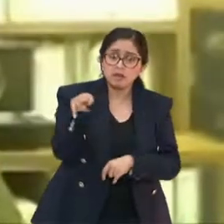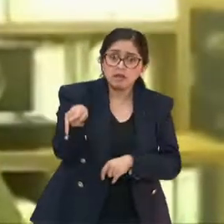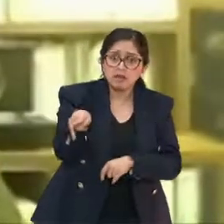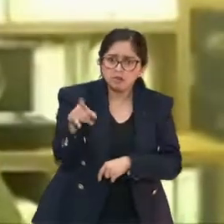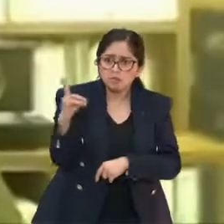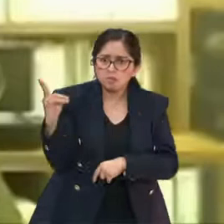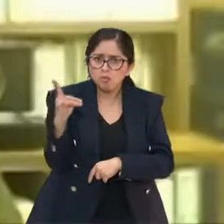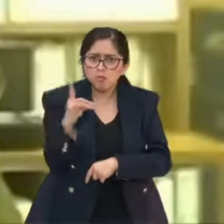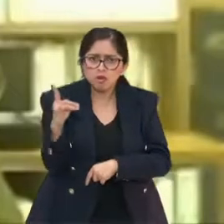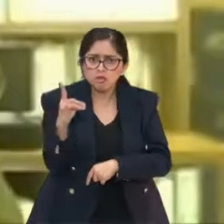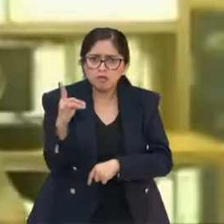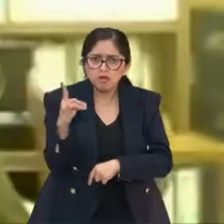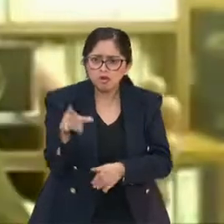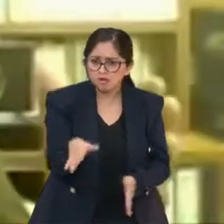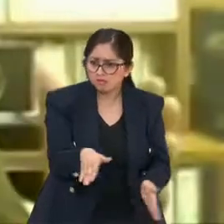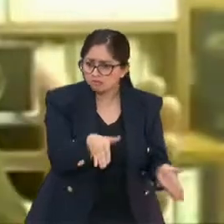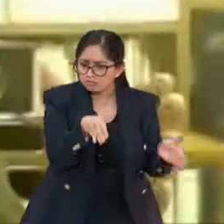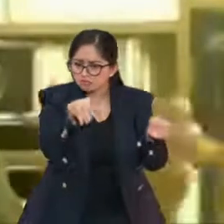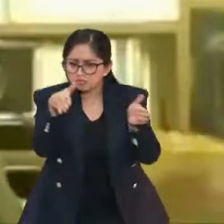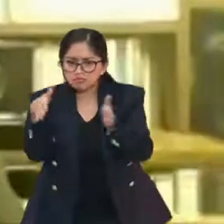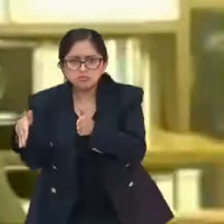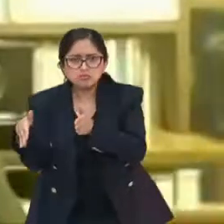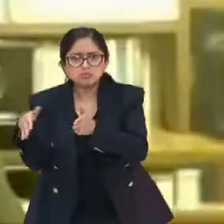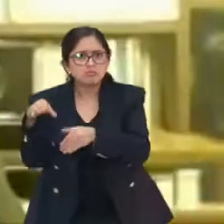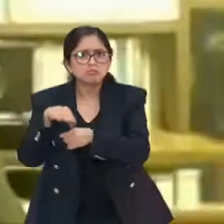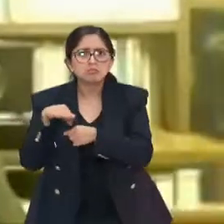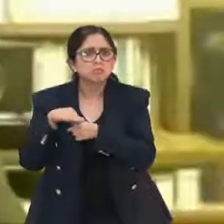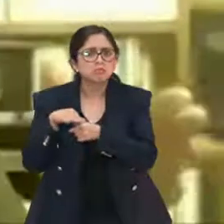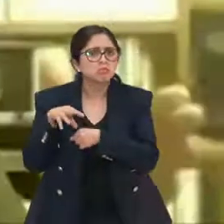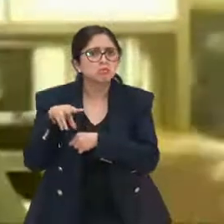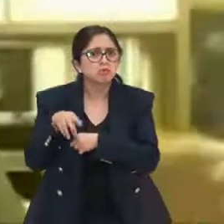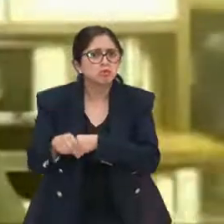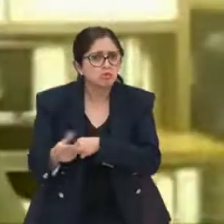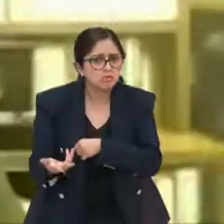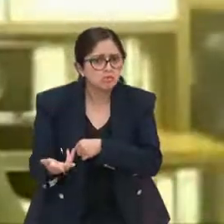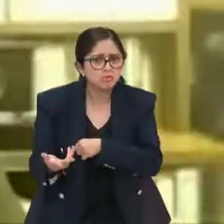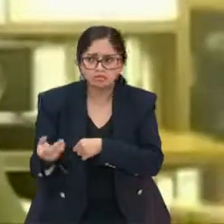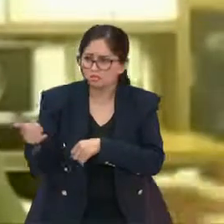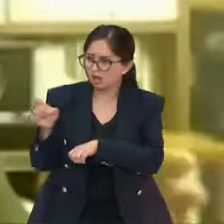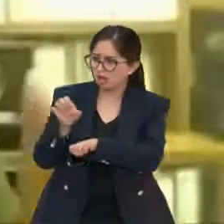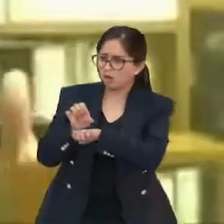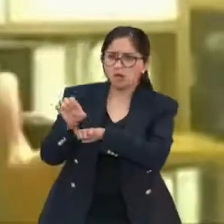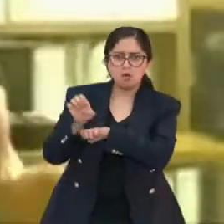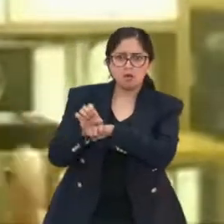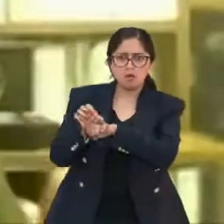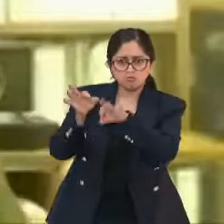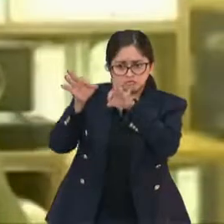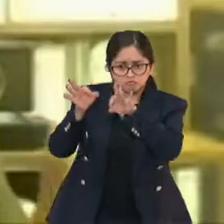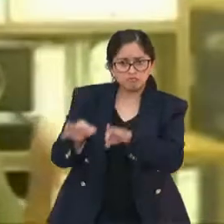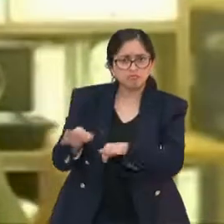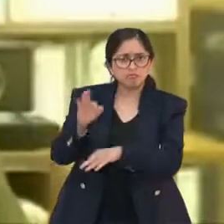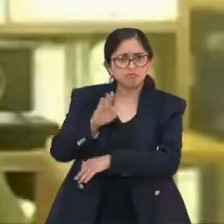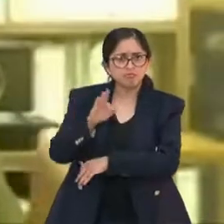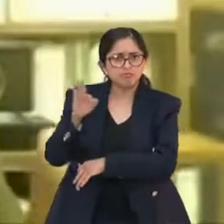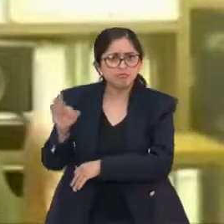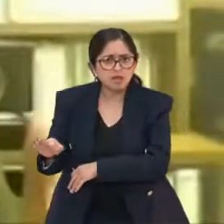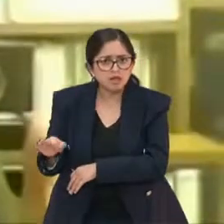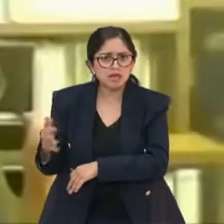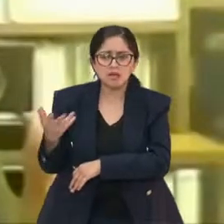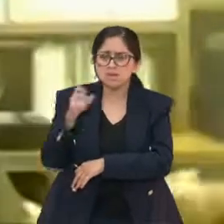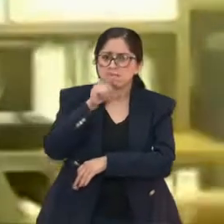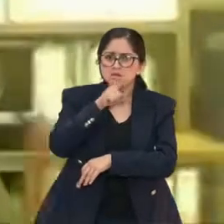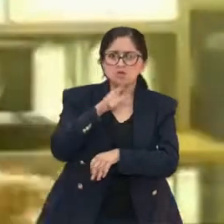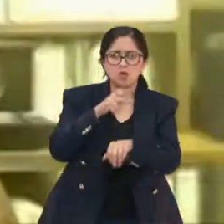we can see that we are not having this postponement of elections.